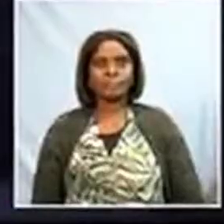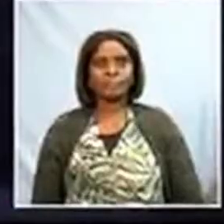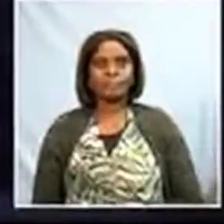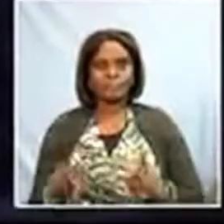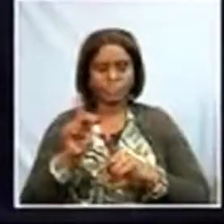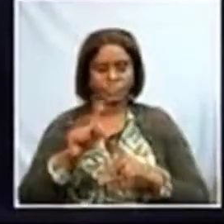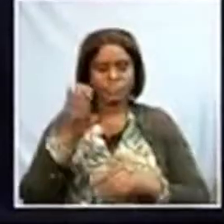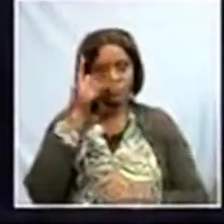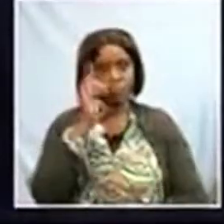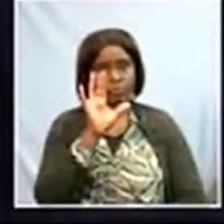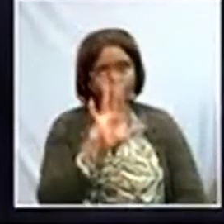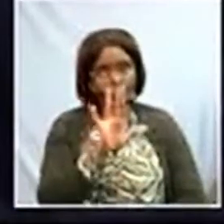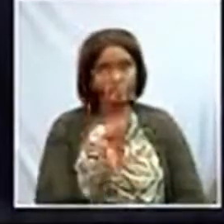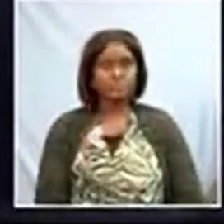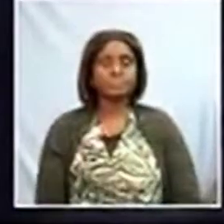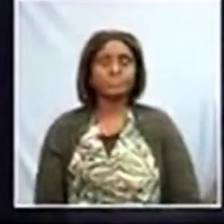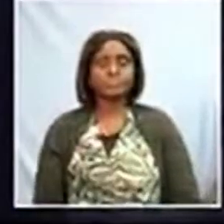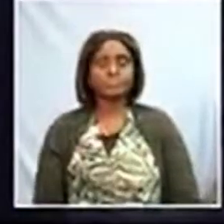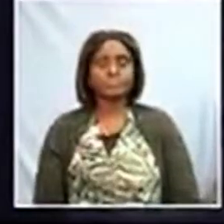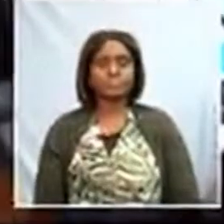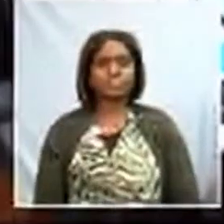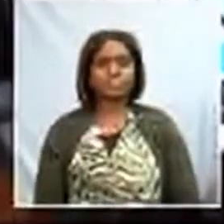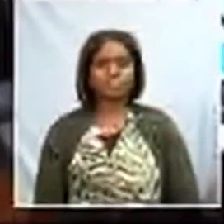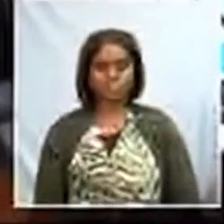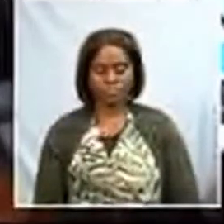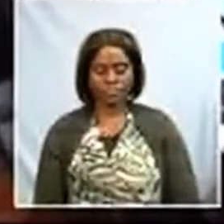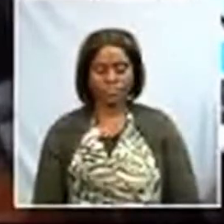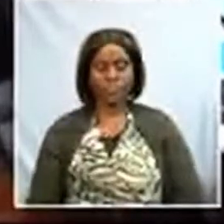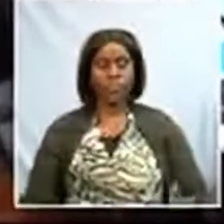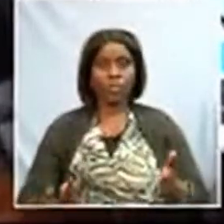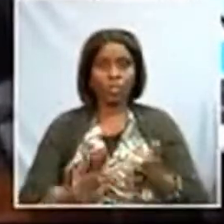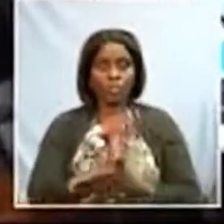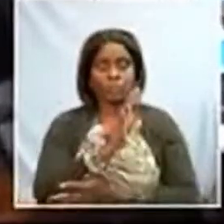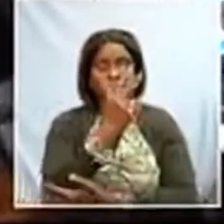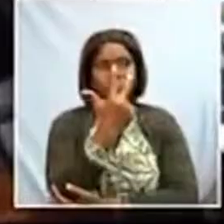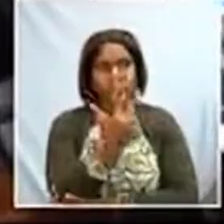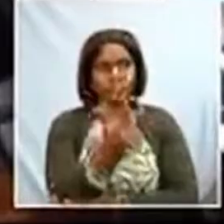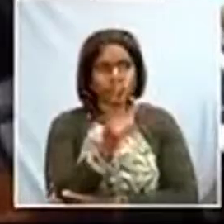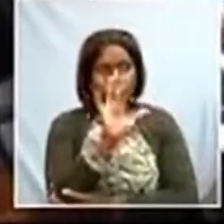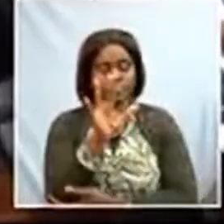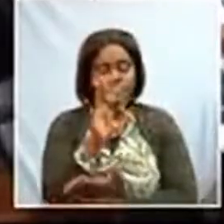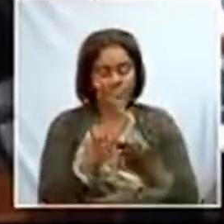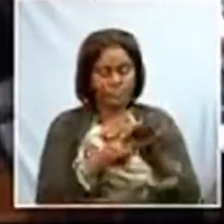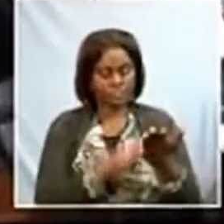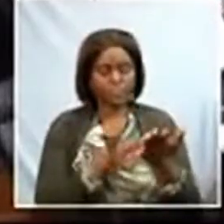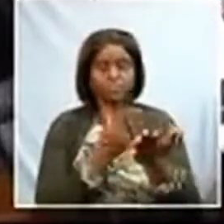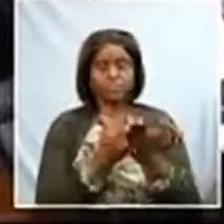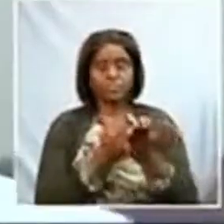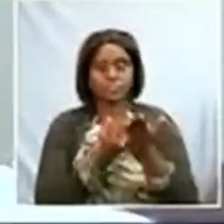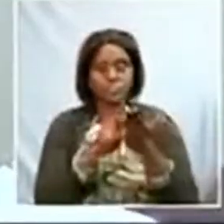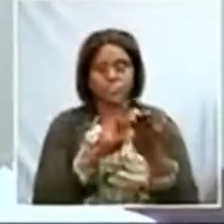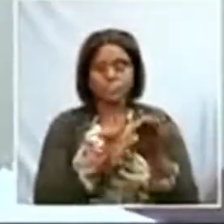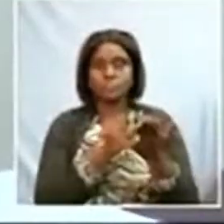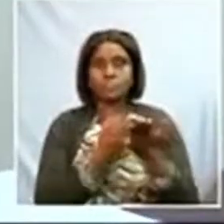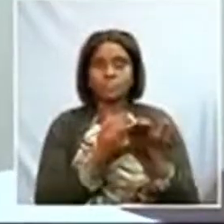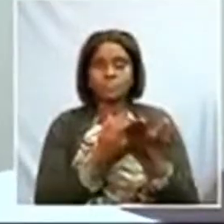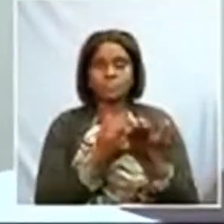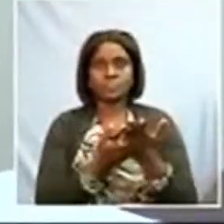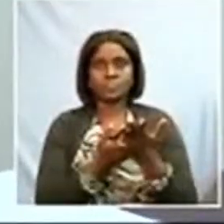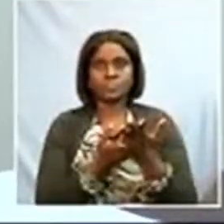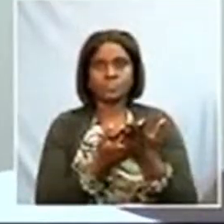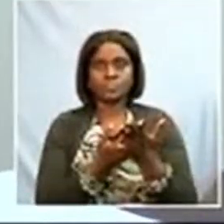able to understand. On page 3 of your submission, the report,